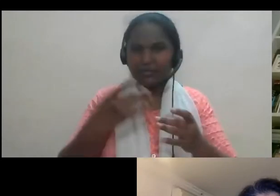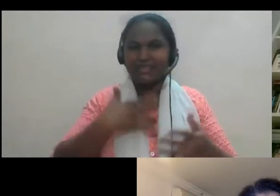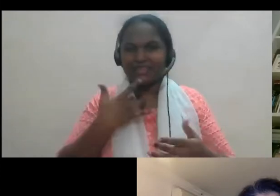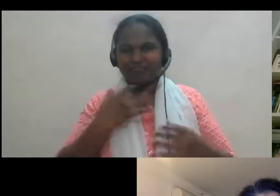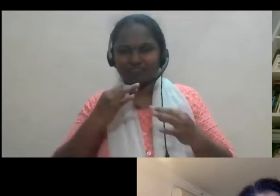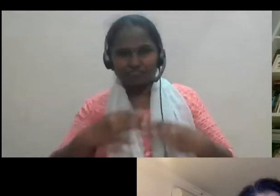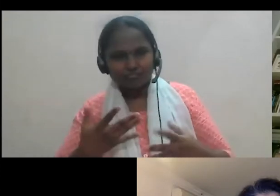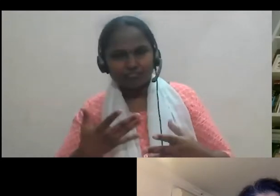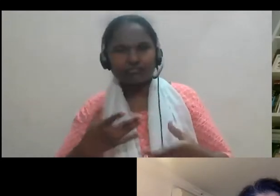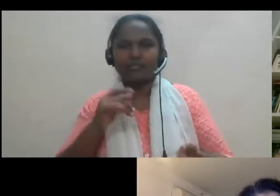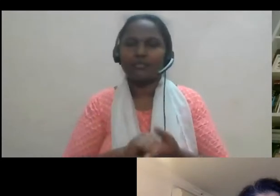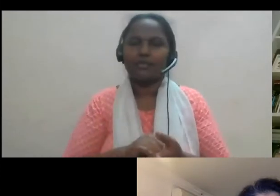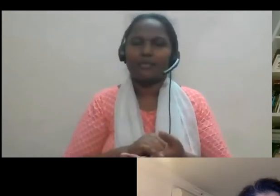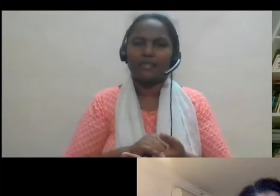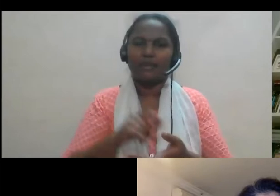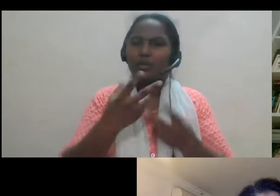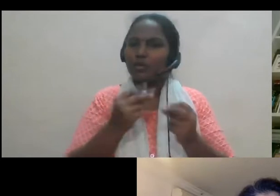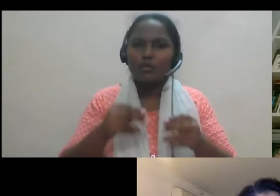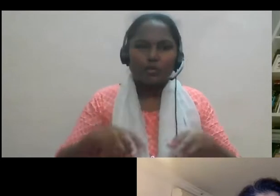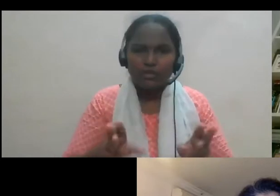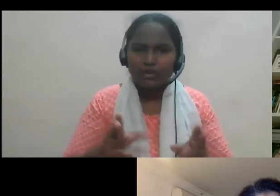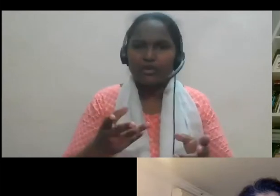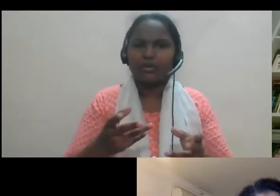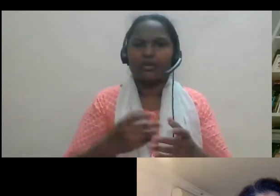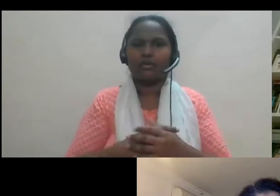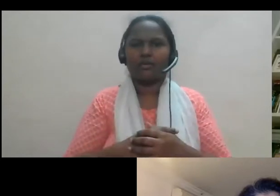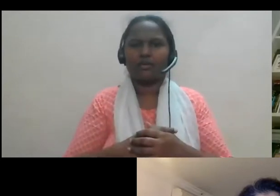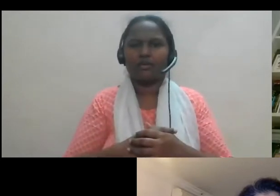realizing that, and knowing, let's say,